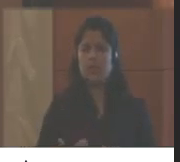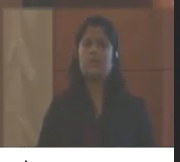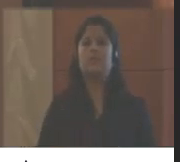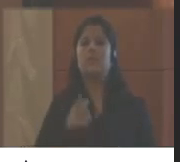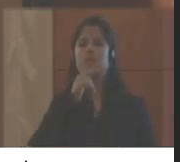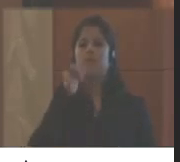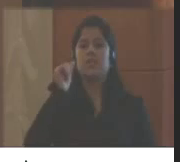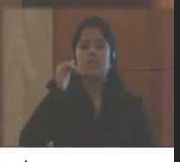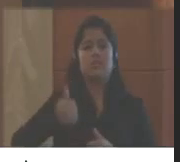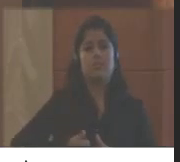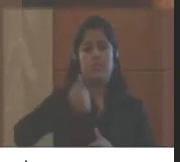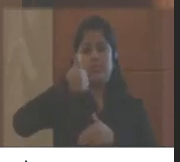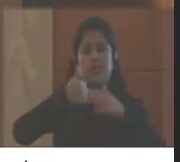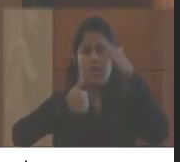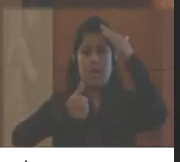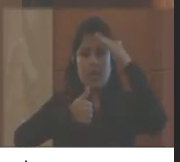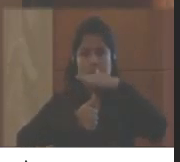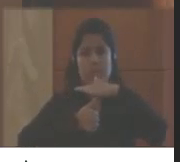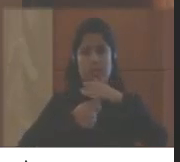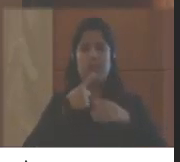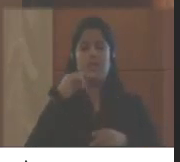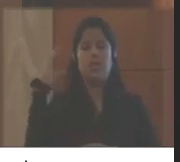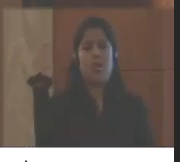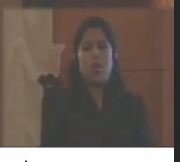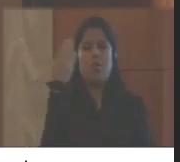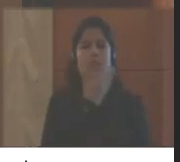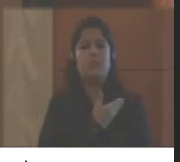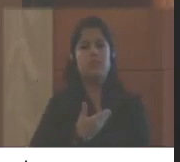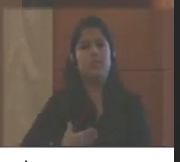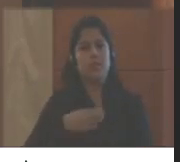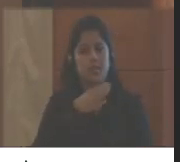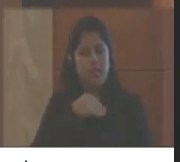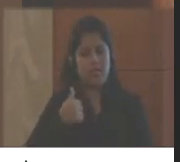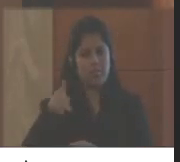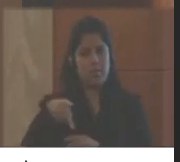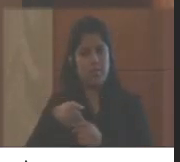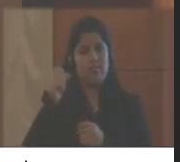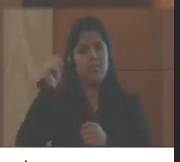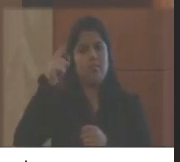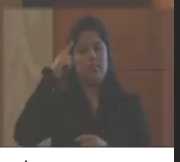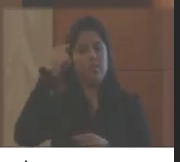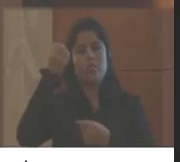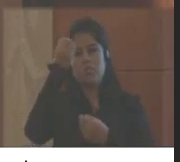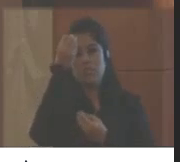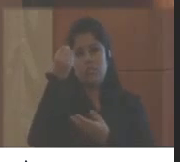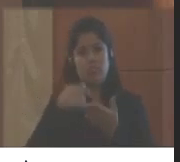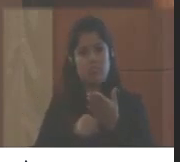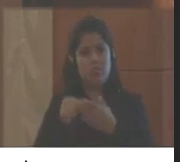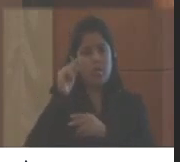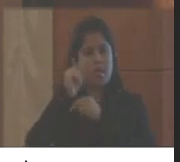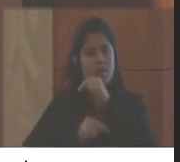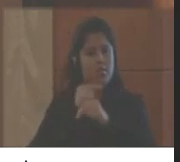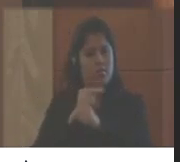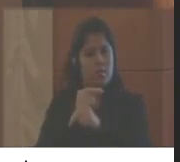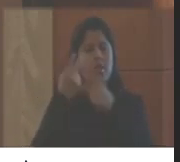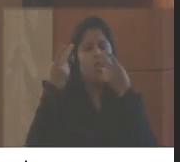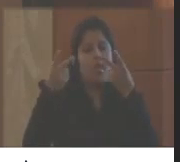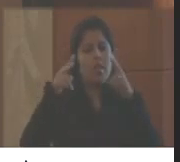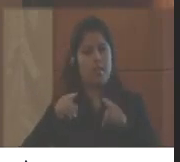Intersectoral coordination was impossible, and to be able to offer support, and still this was at the government level. But